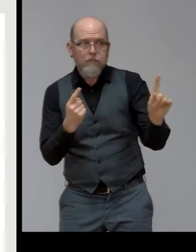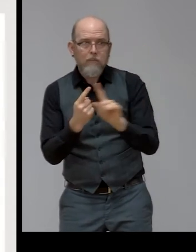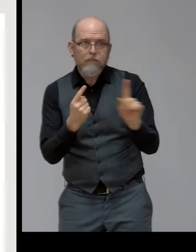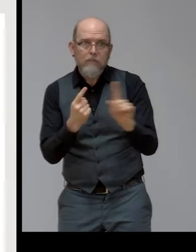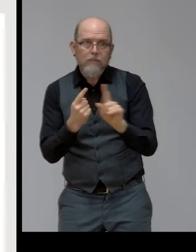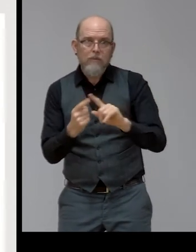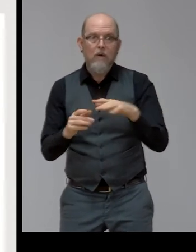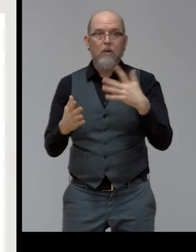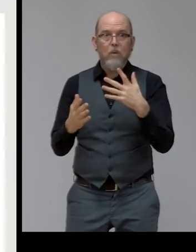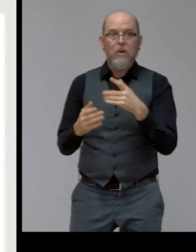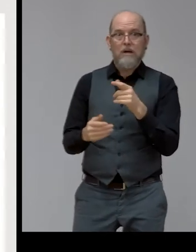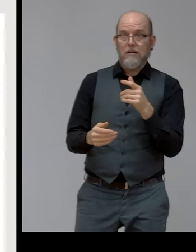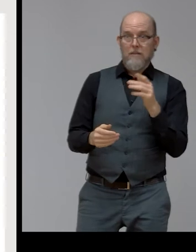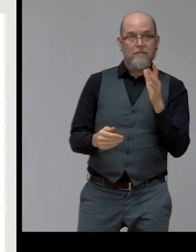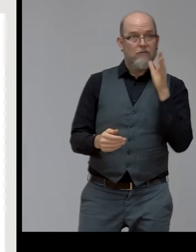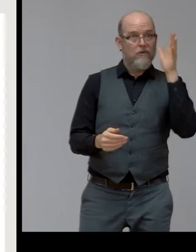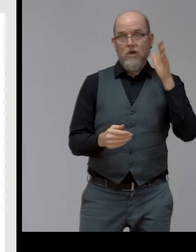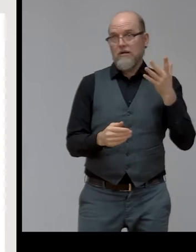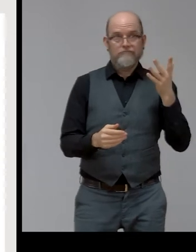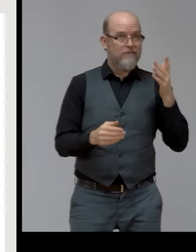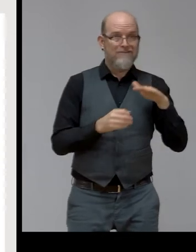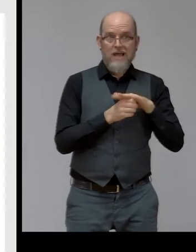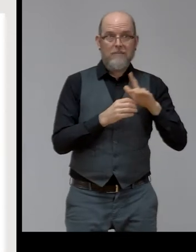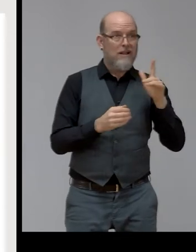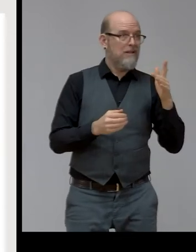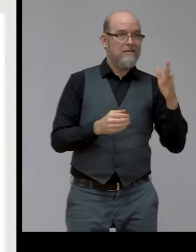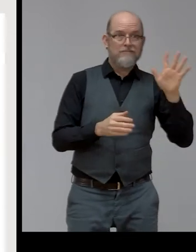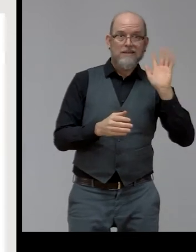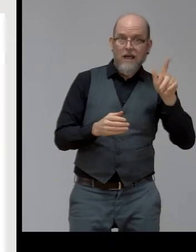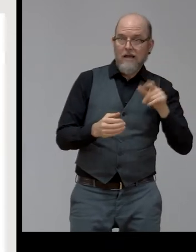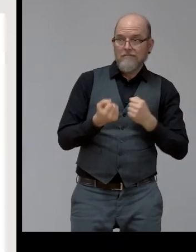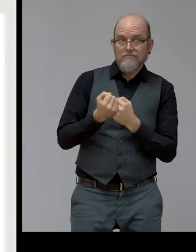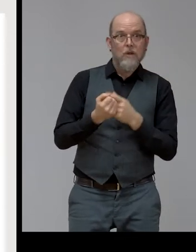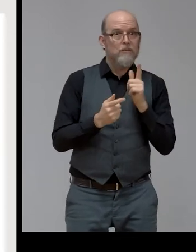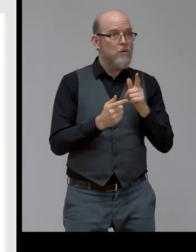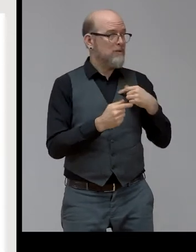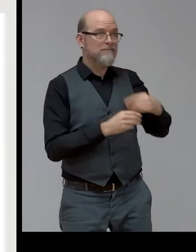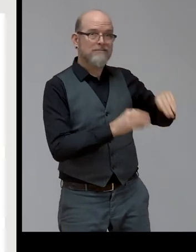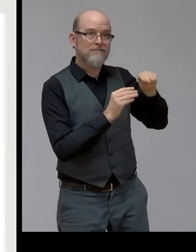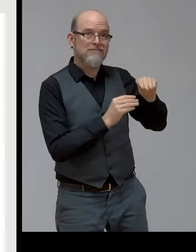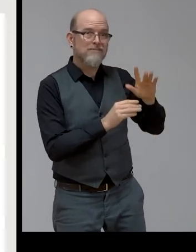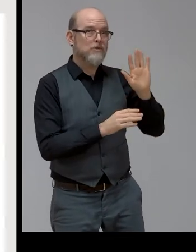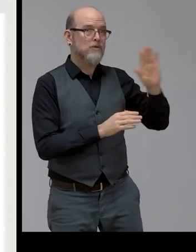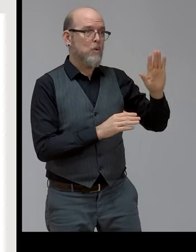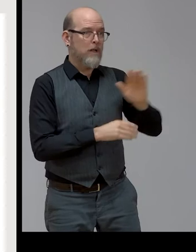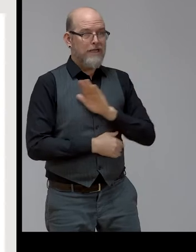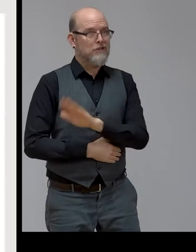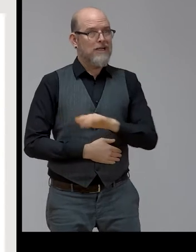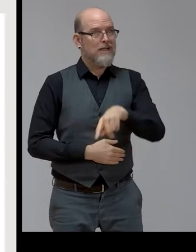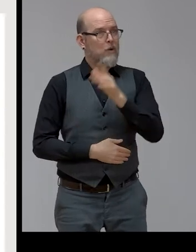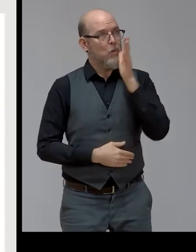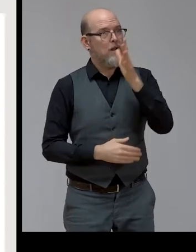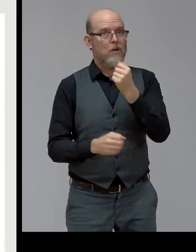They prepare families to get ready that their children will work and will earn money like any other